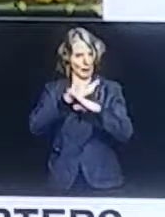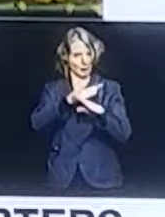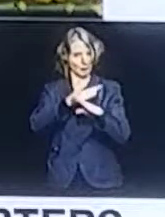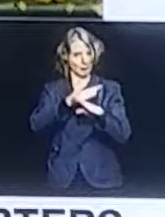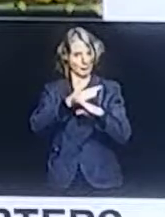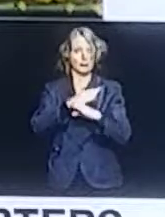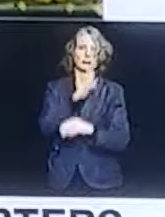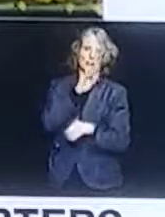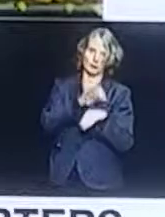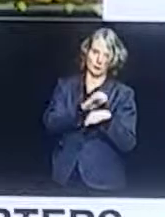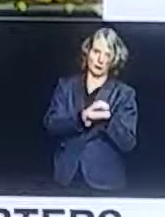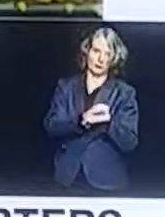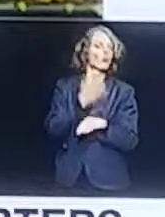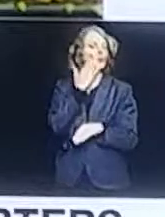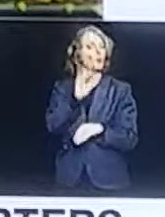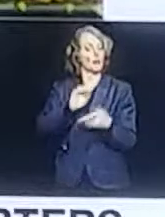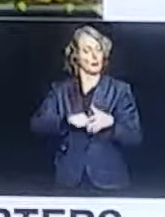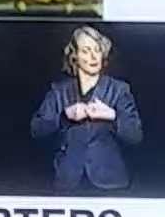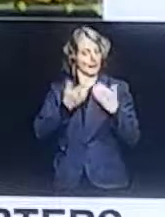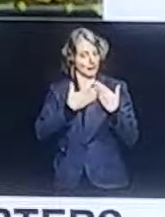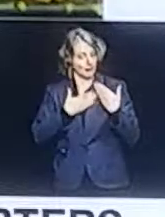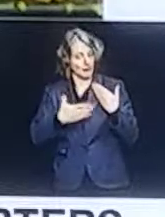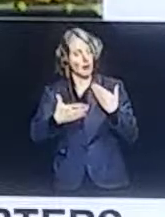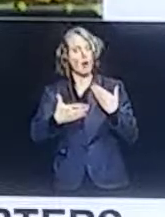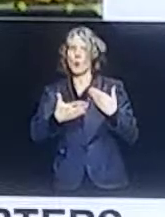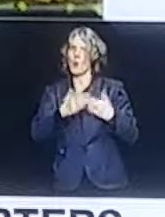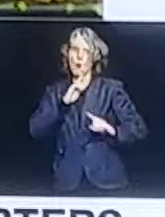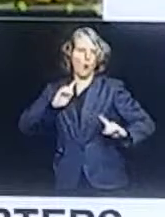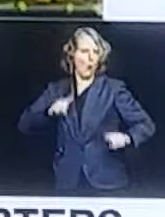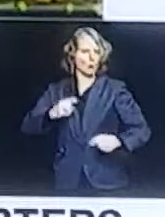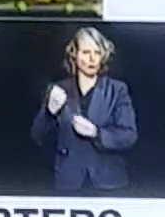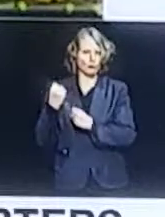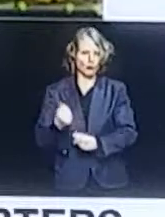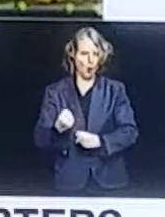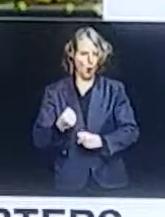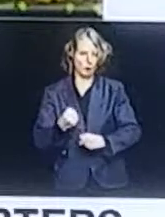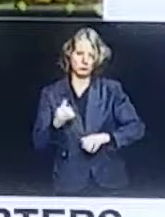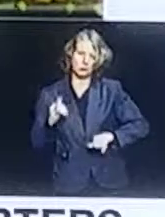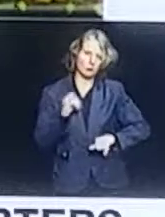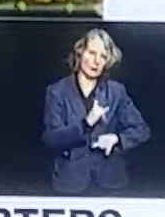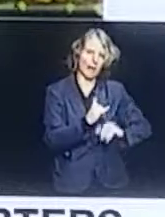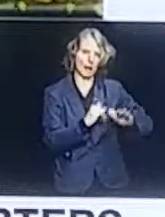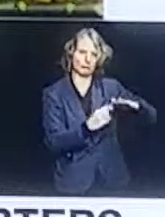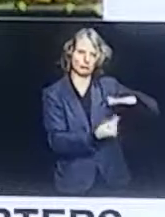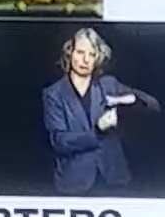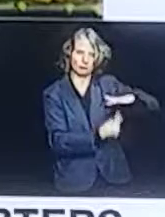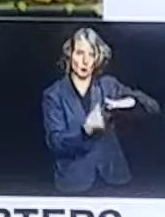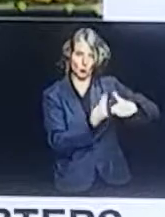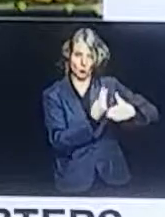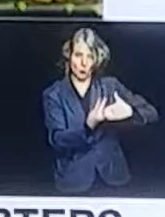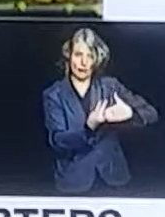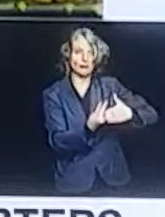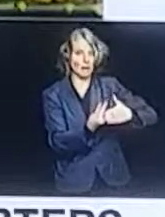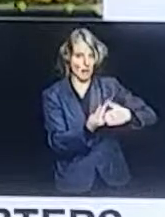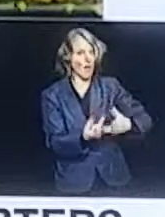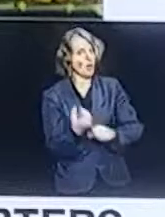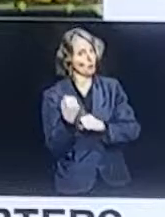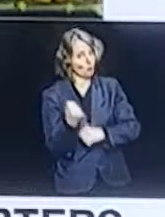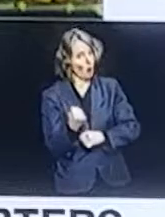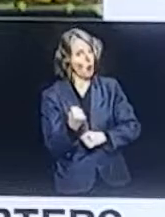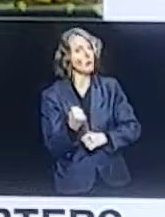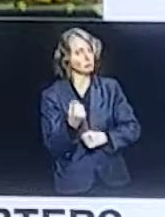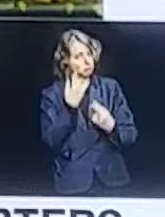in extremely strong measures on a two-week quarantine that is stronger than most of our allies and has been extraordinarily